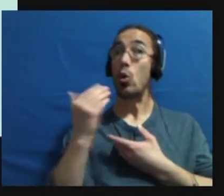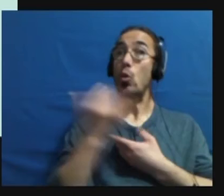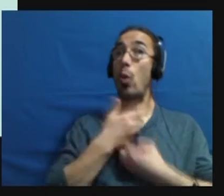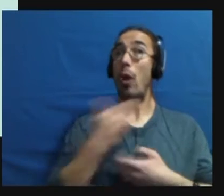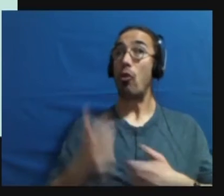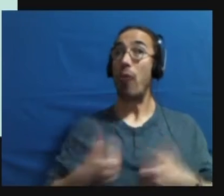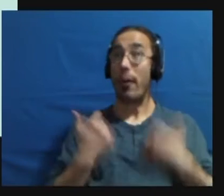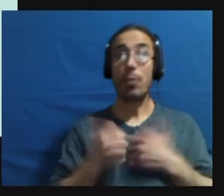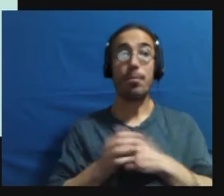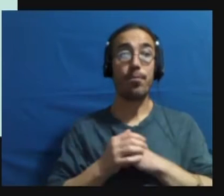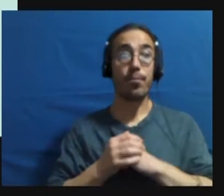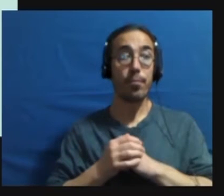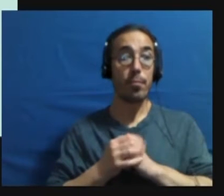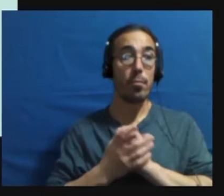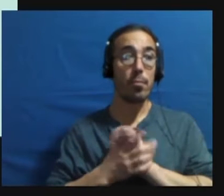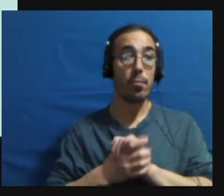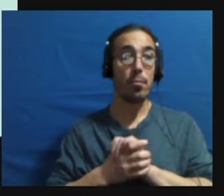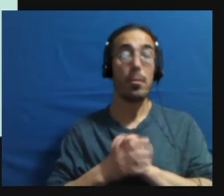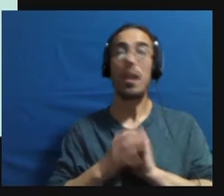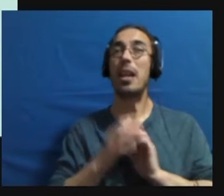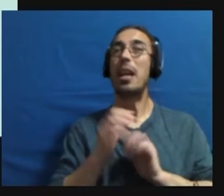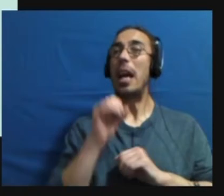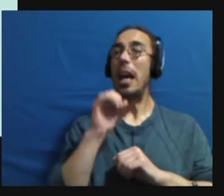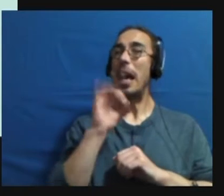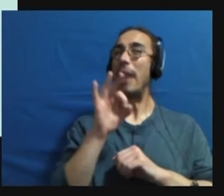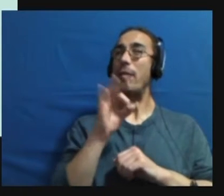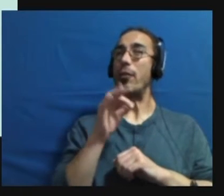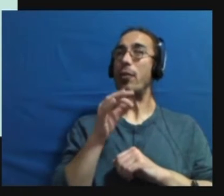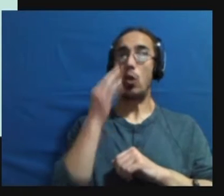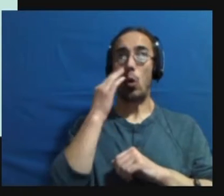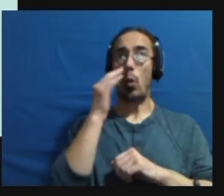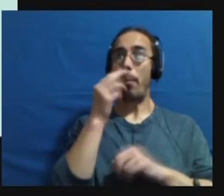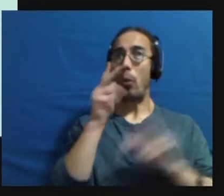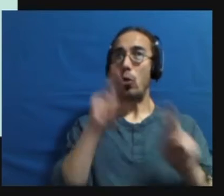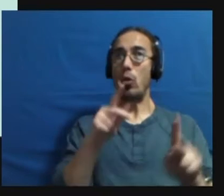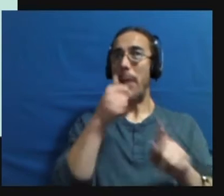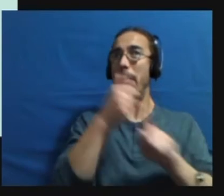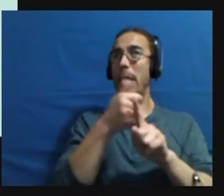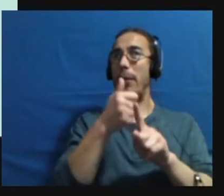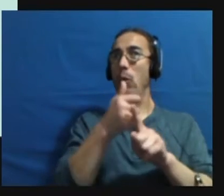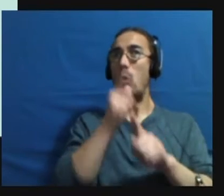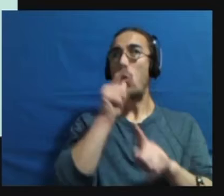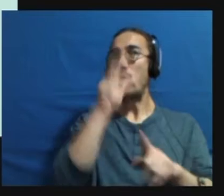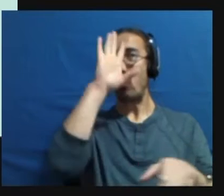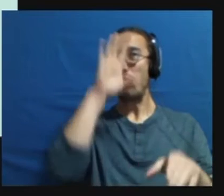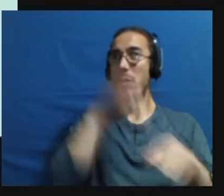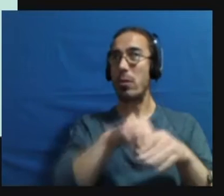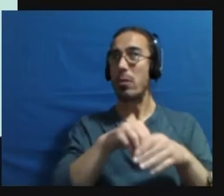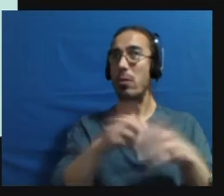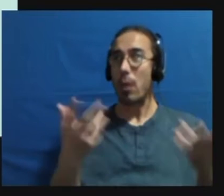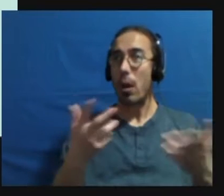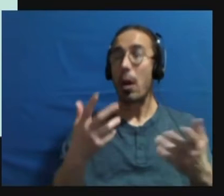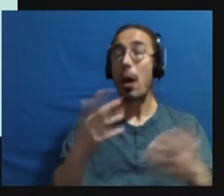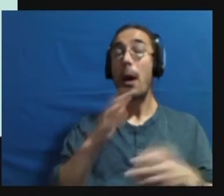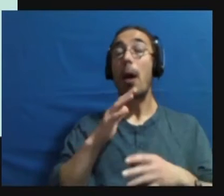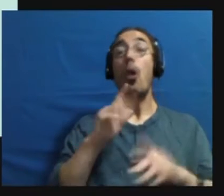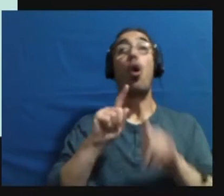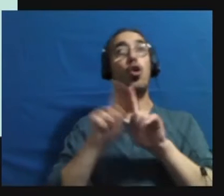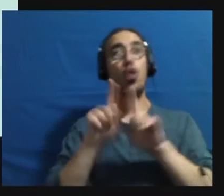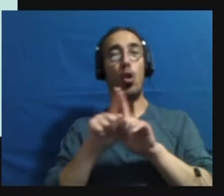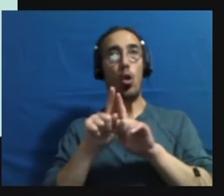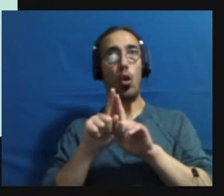person or as someone who is close to autistics. And then I'll share a little bit about my personal